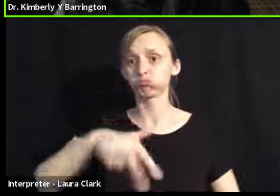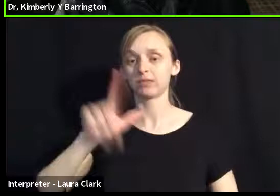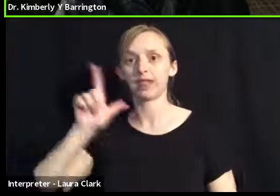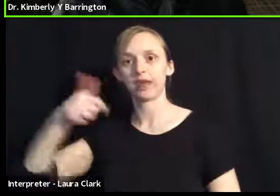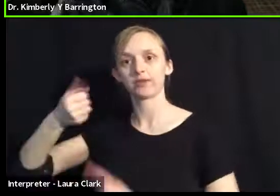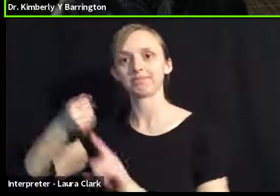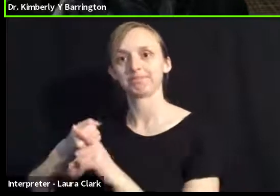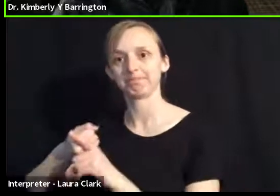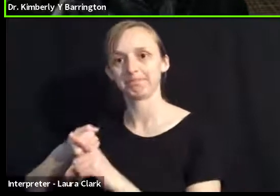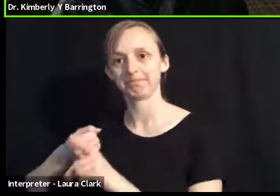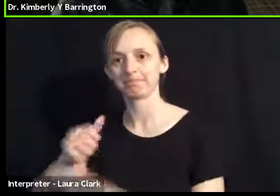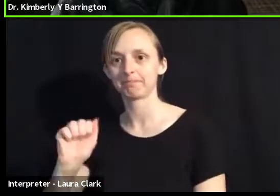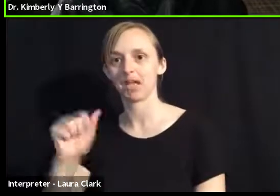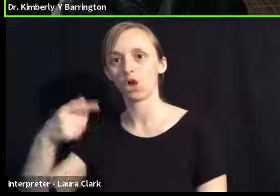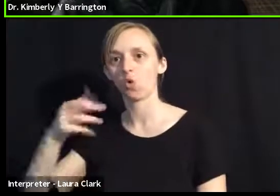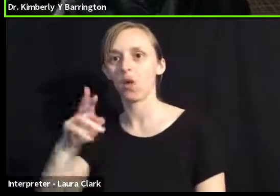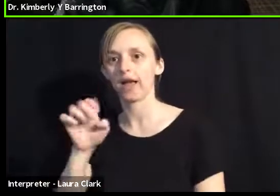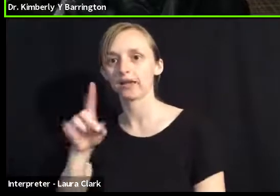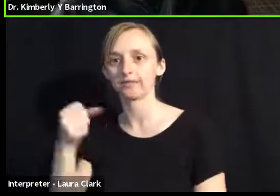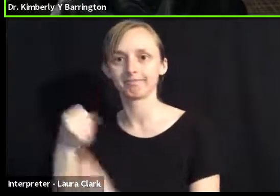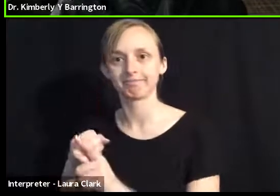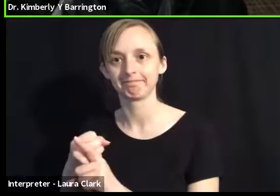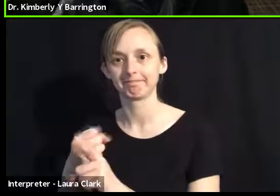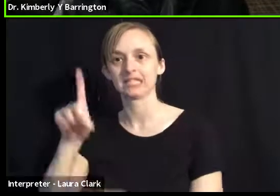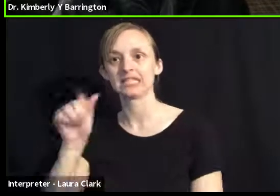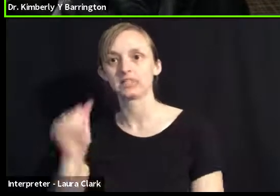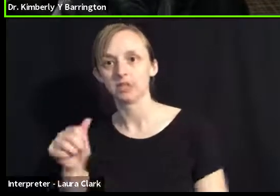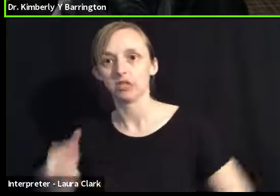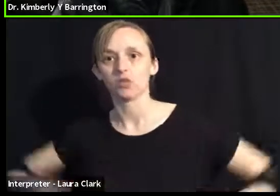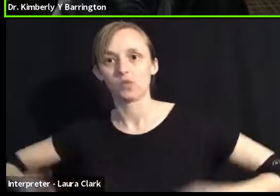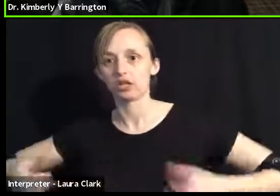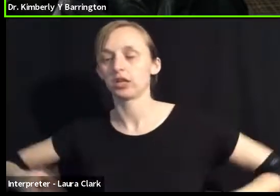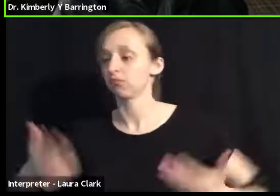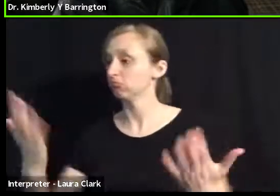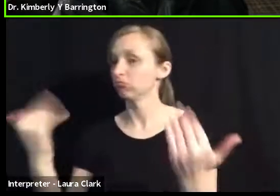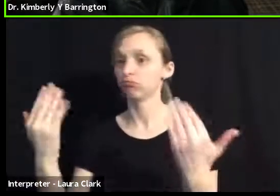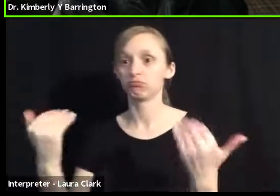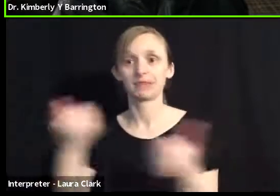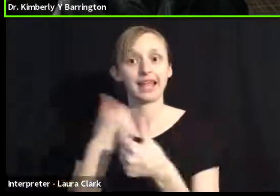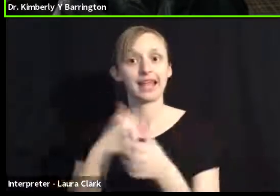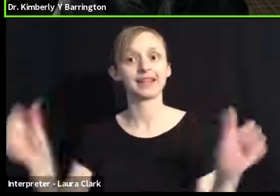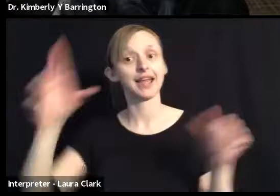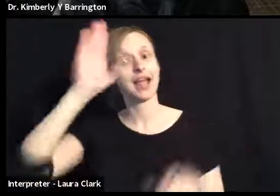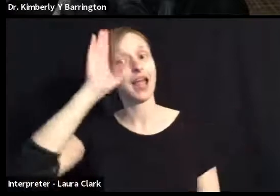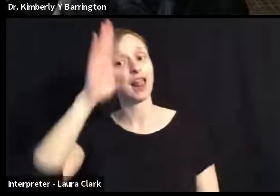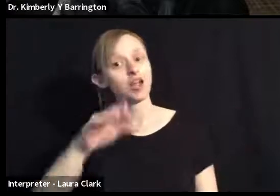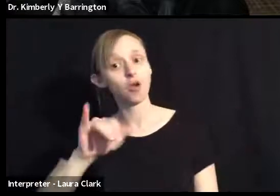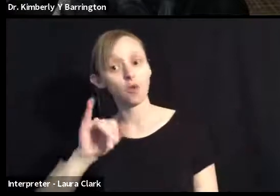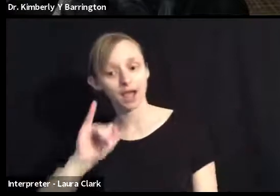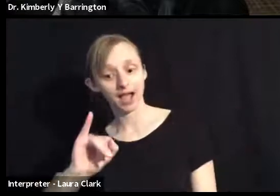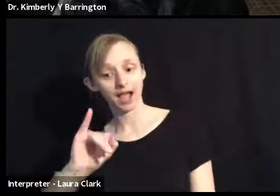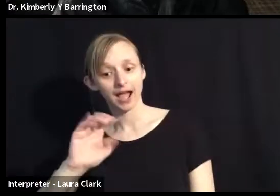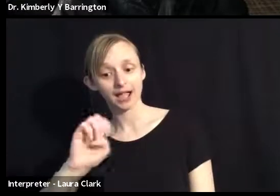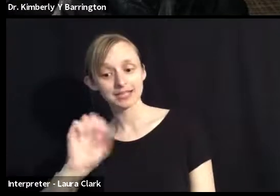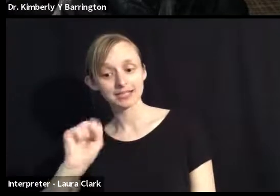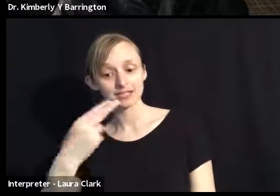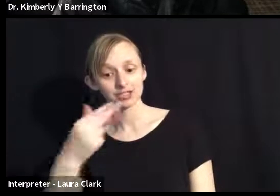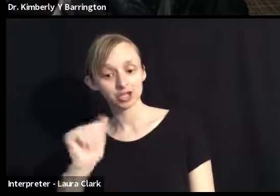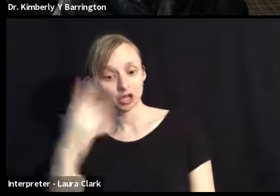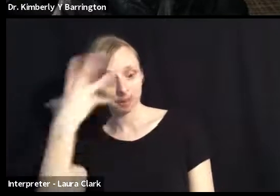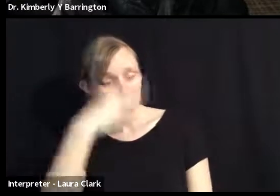I think that we're going to have a great conversation on today. Hey, beautiful. Hey. How are